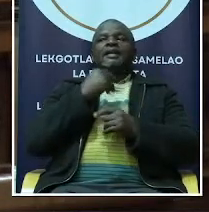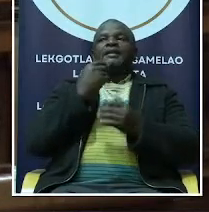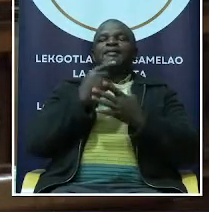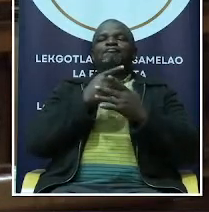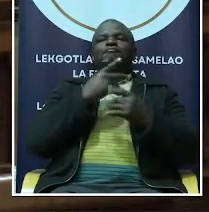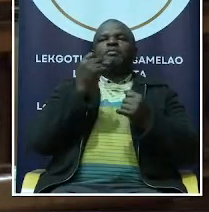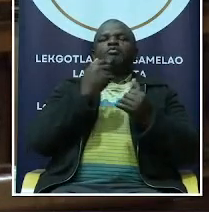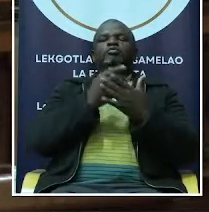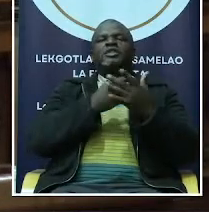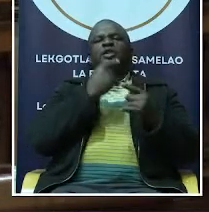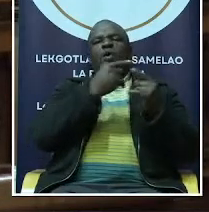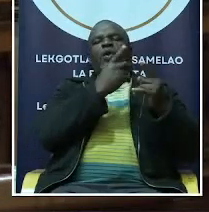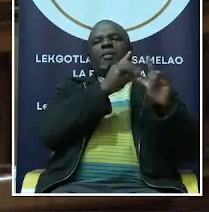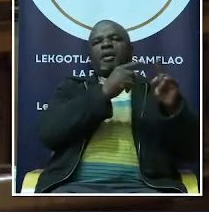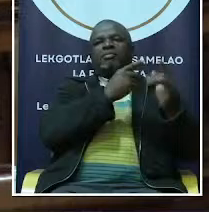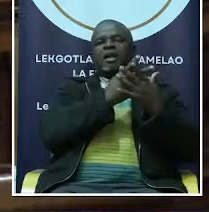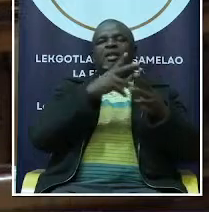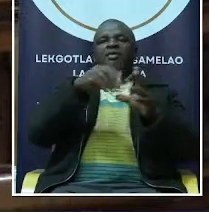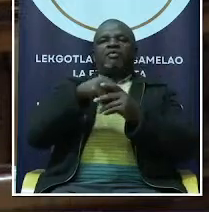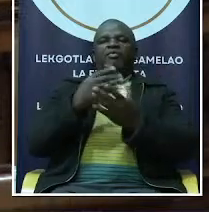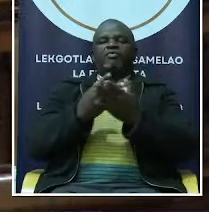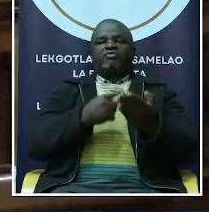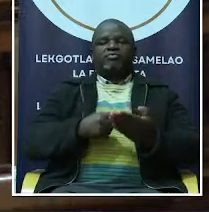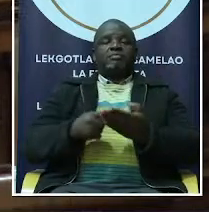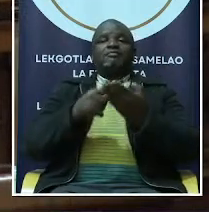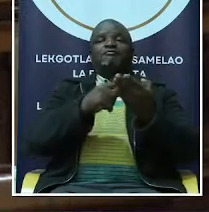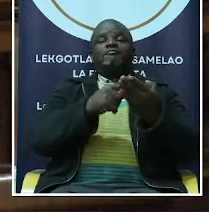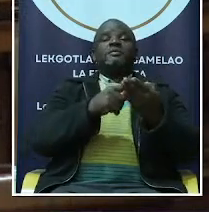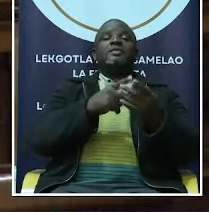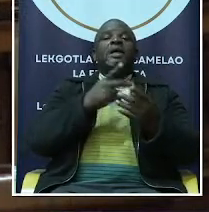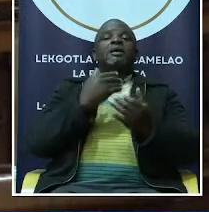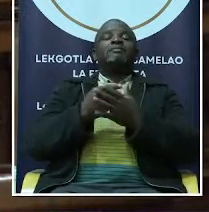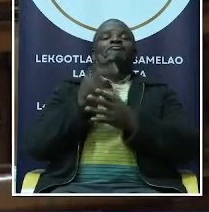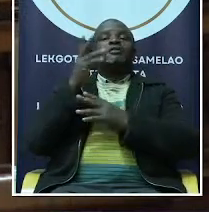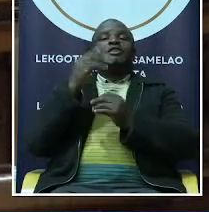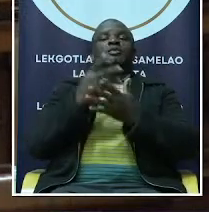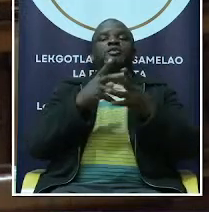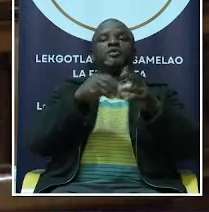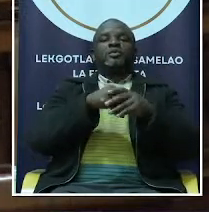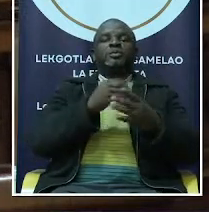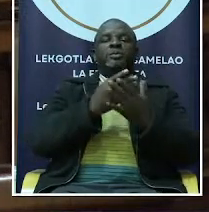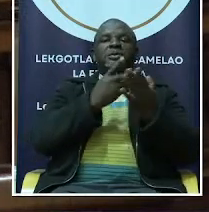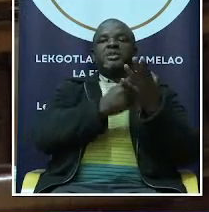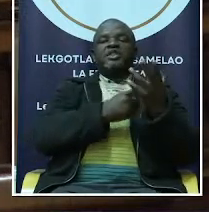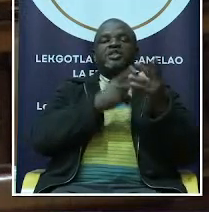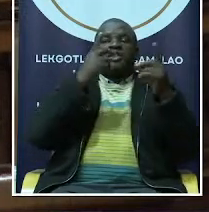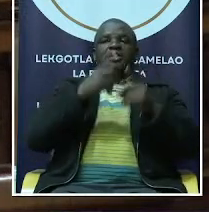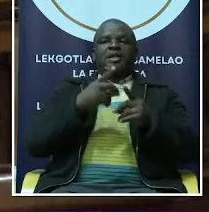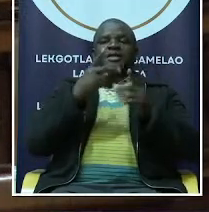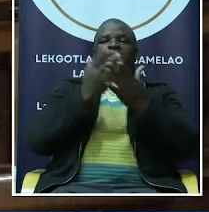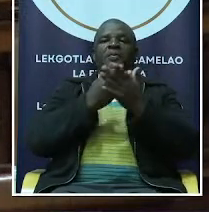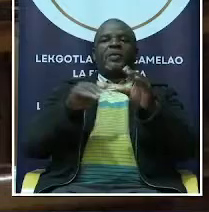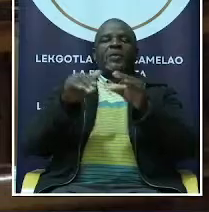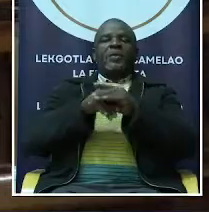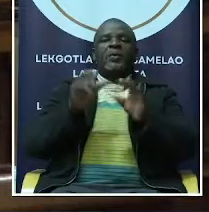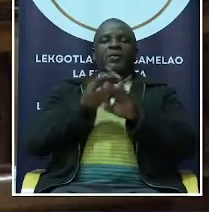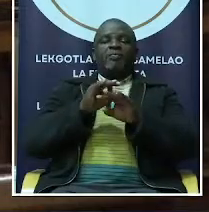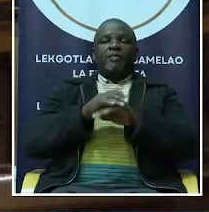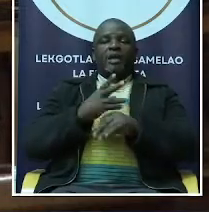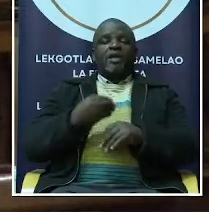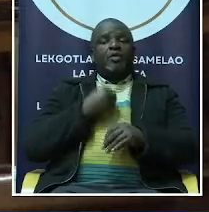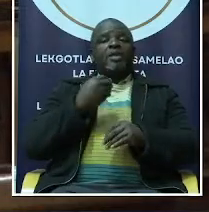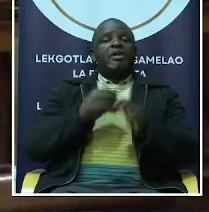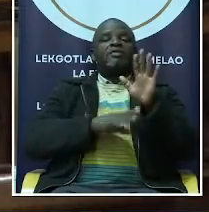to, included in the varying statements rather than decision-making. Youth development is not